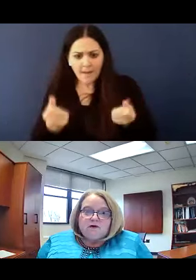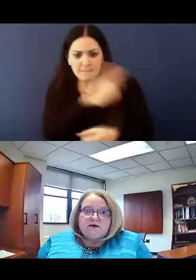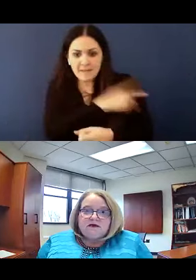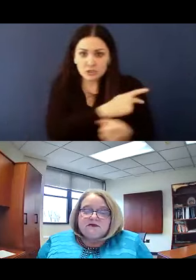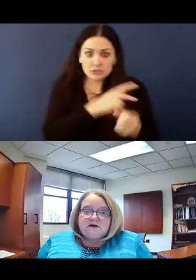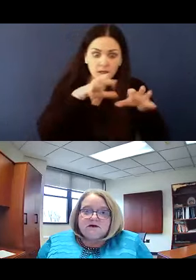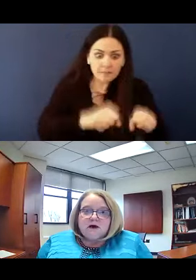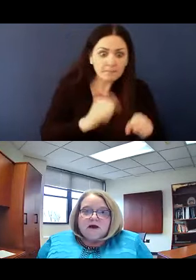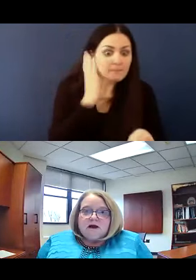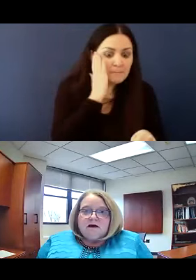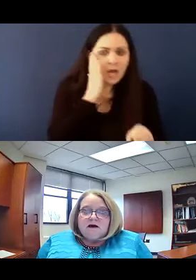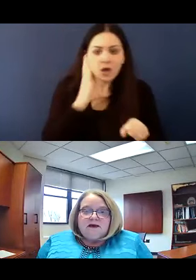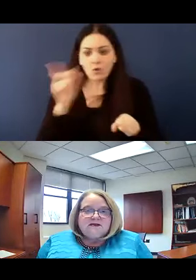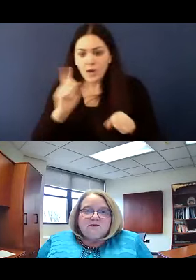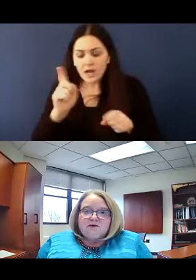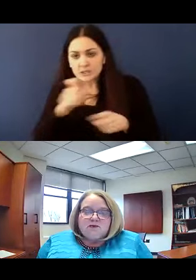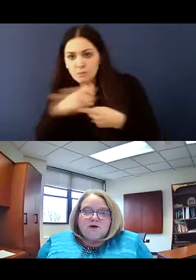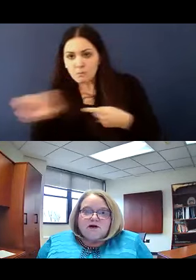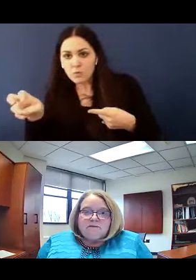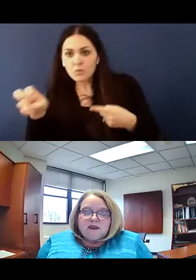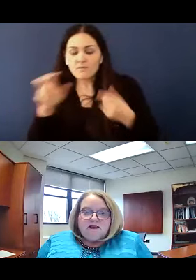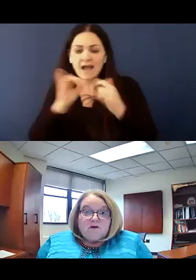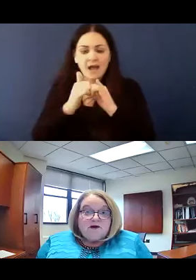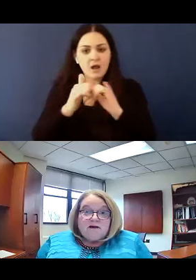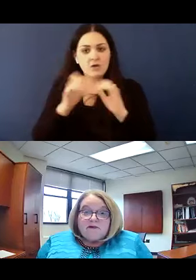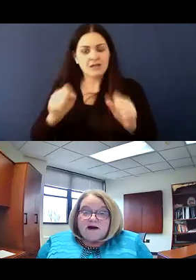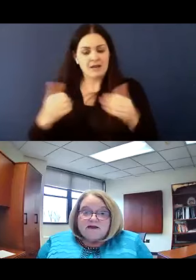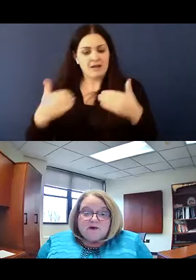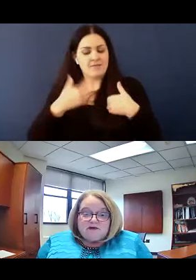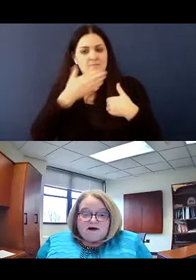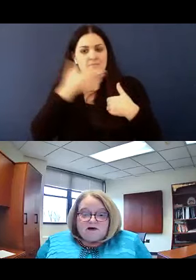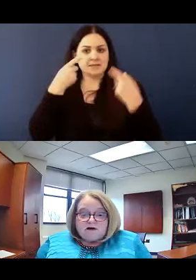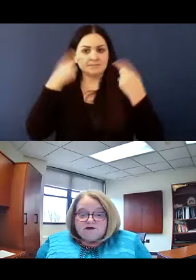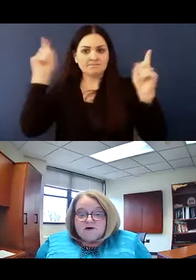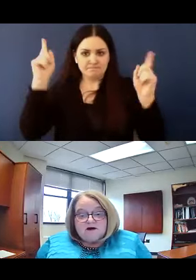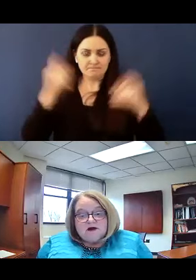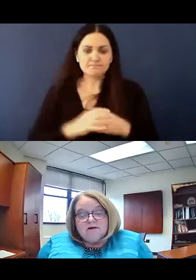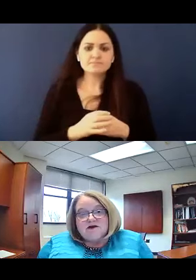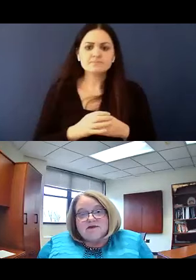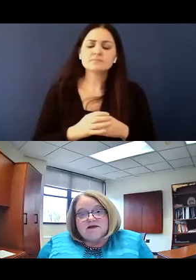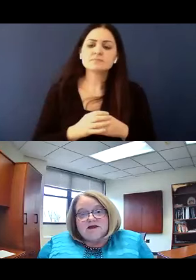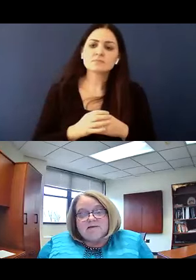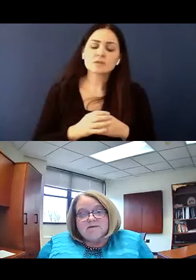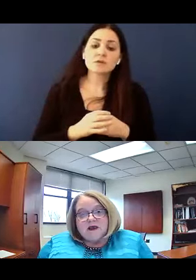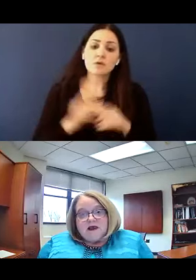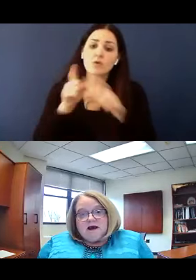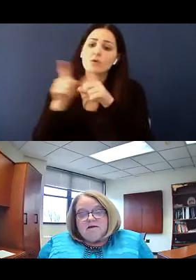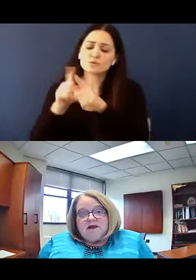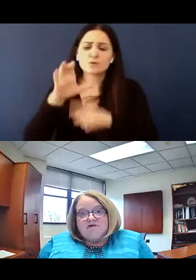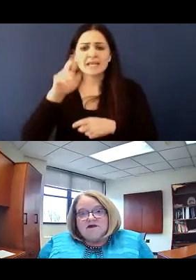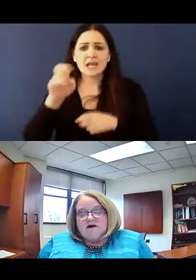them to in order to continue amazing throughput. That would not be possible without also our care management